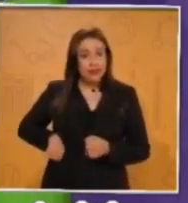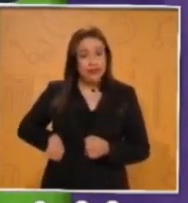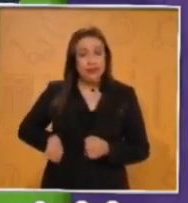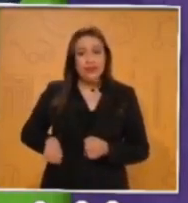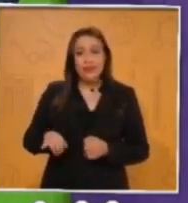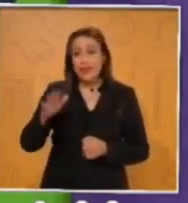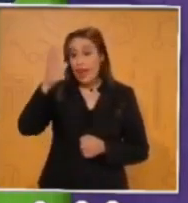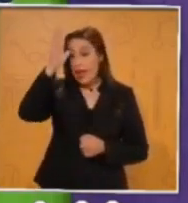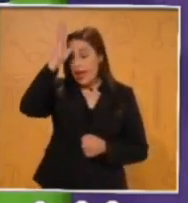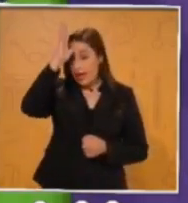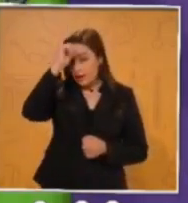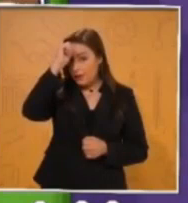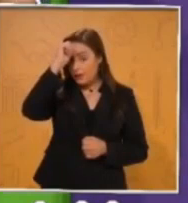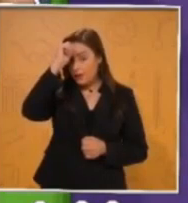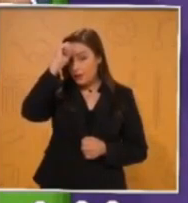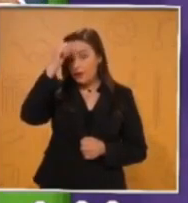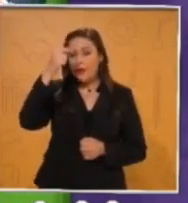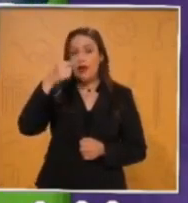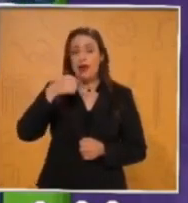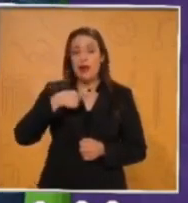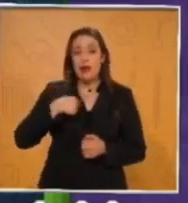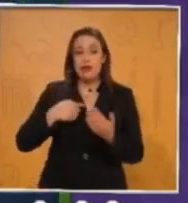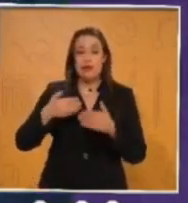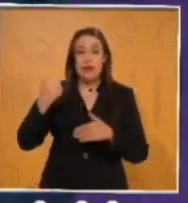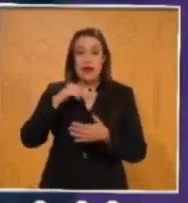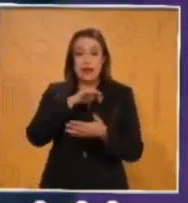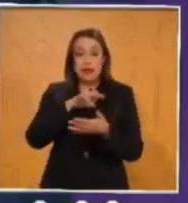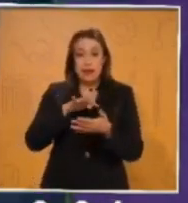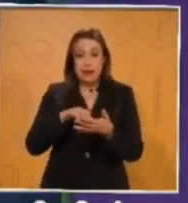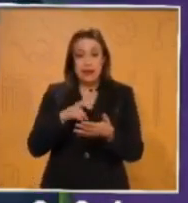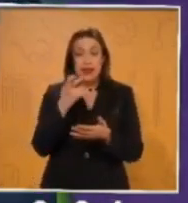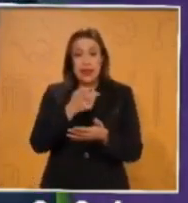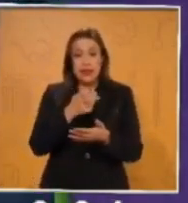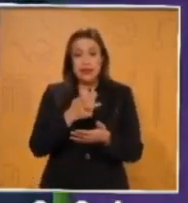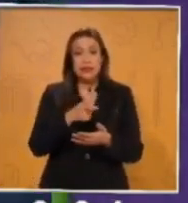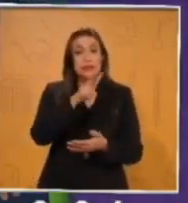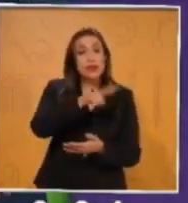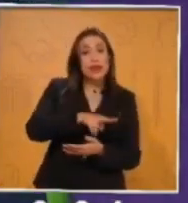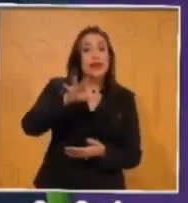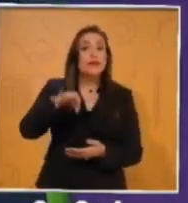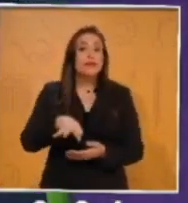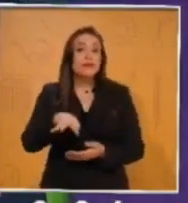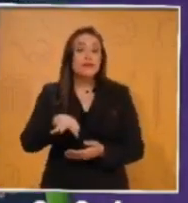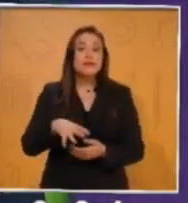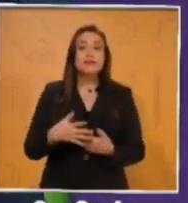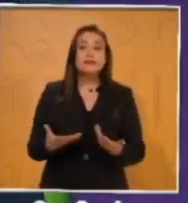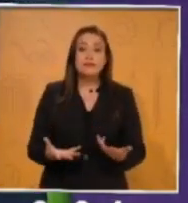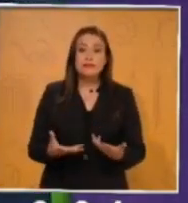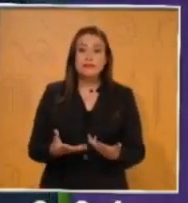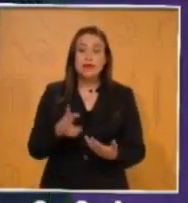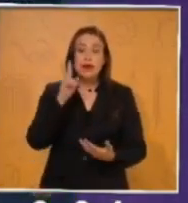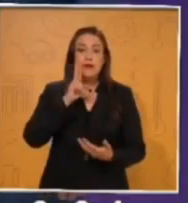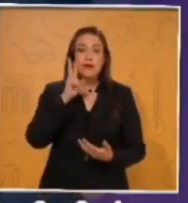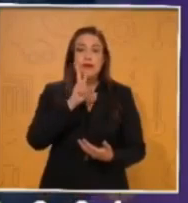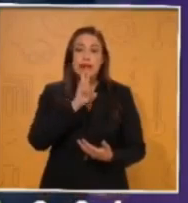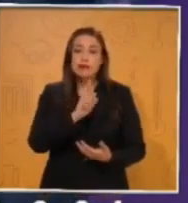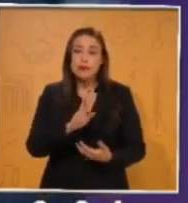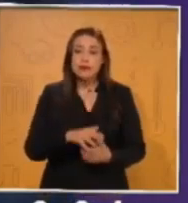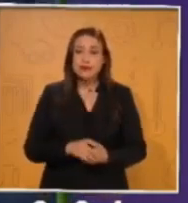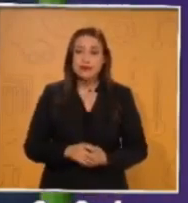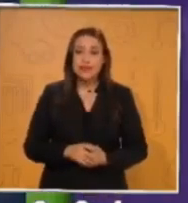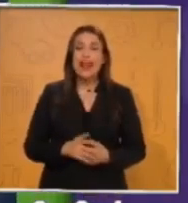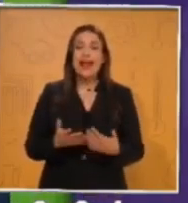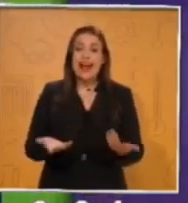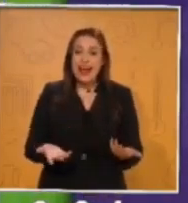According to what we read, is this true or false? Let's see the answer. You're